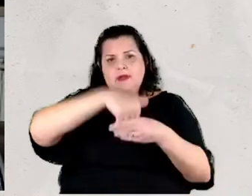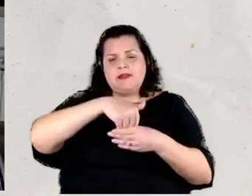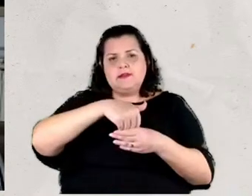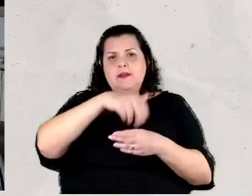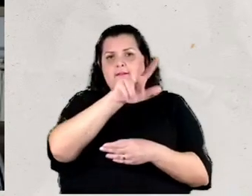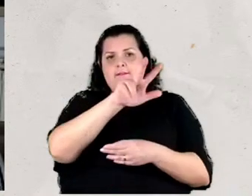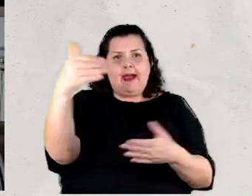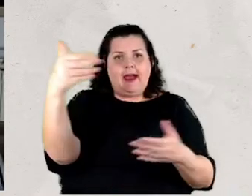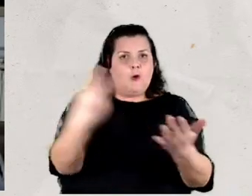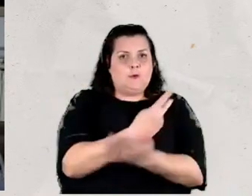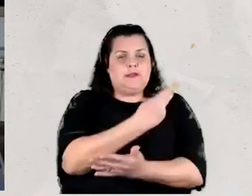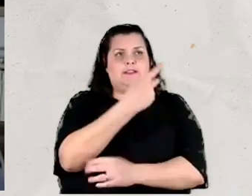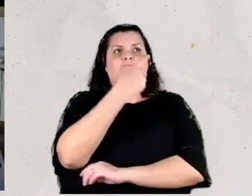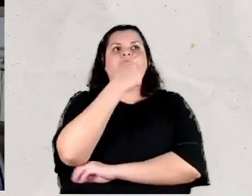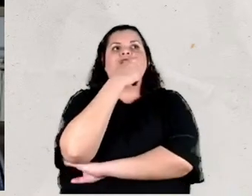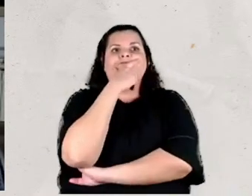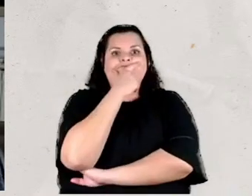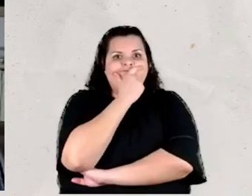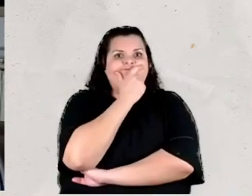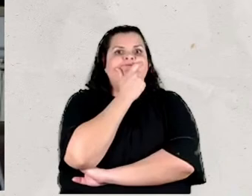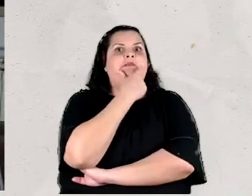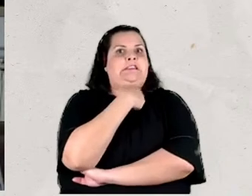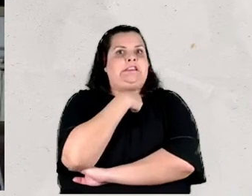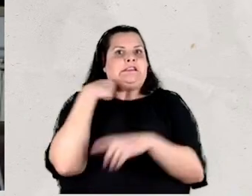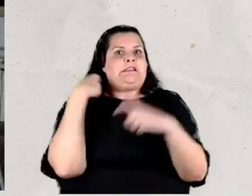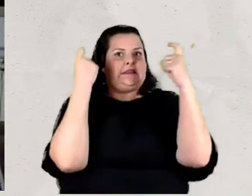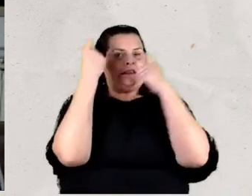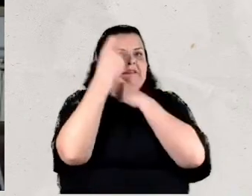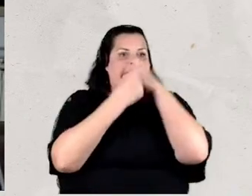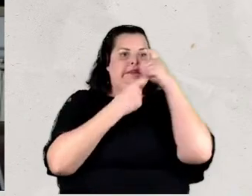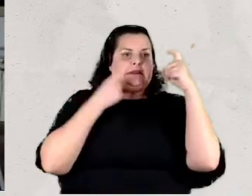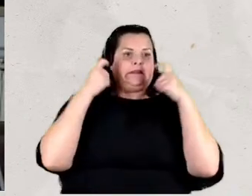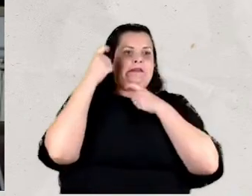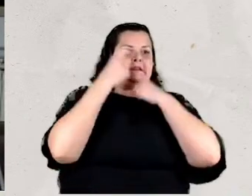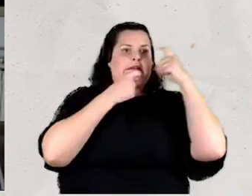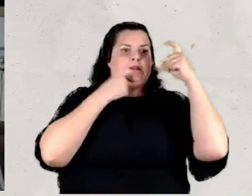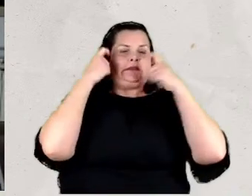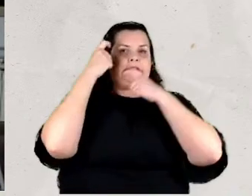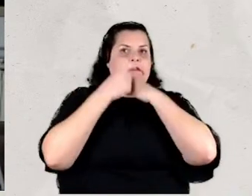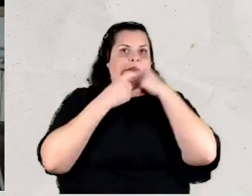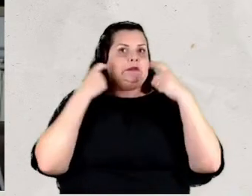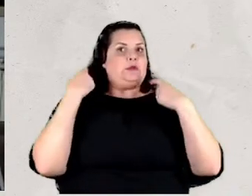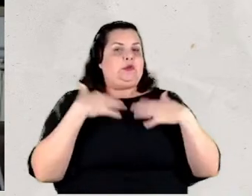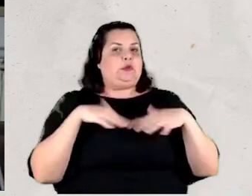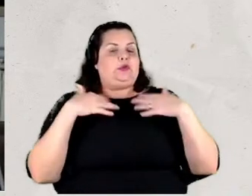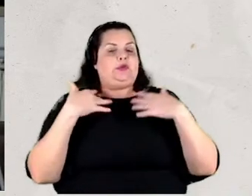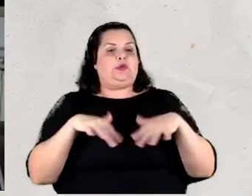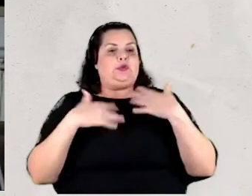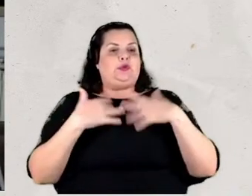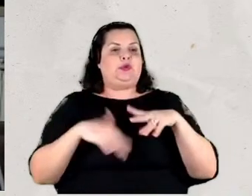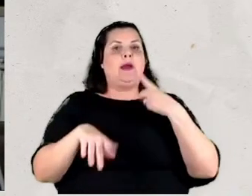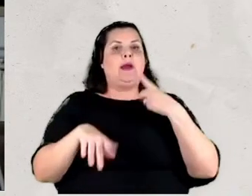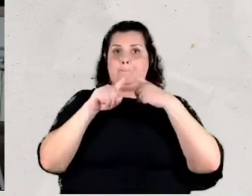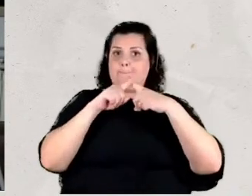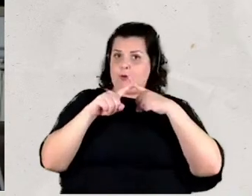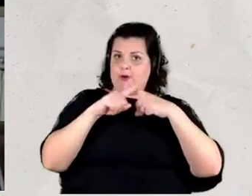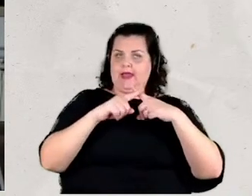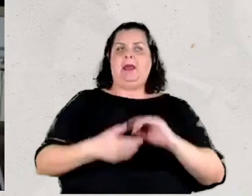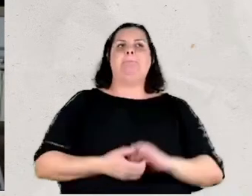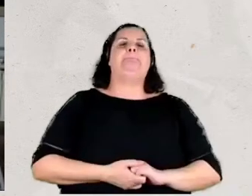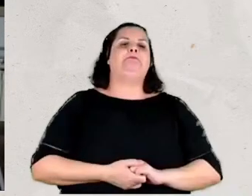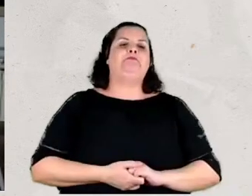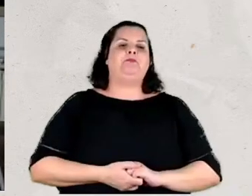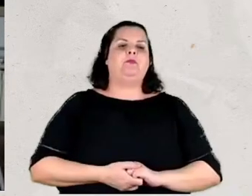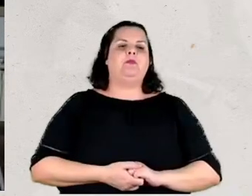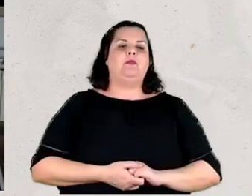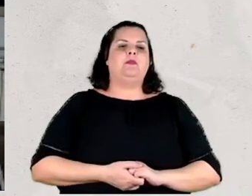I'm very worried because, well, first of all, I'm worried about Netanyahu. I think